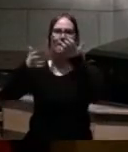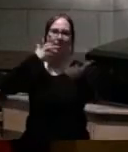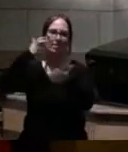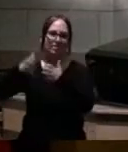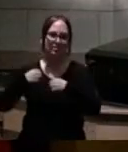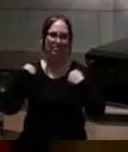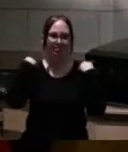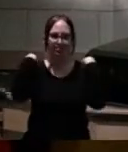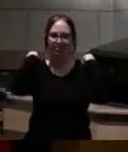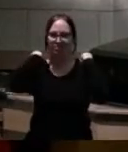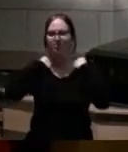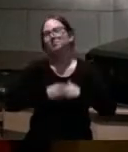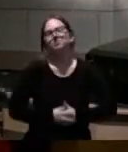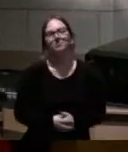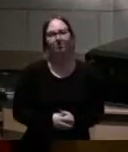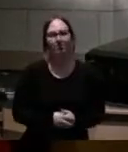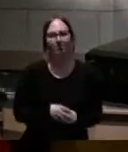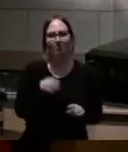So